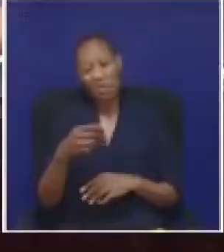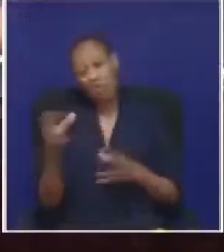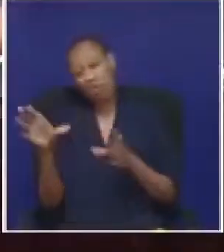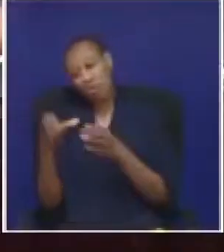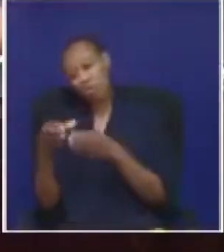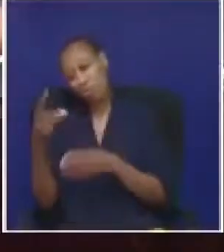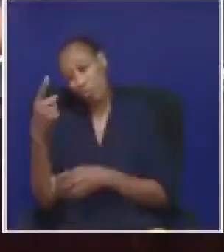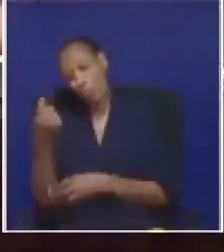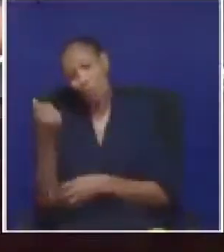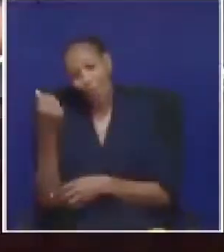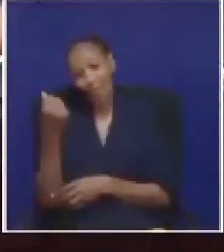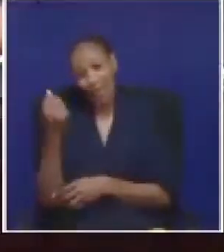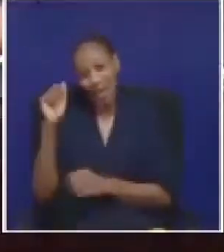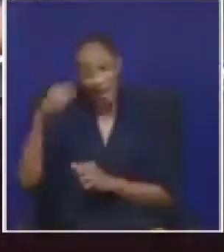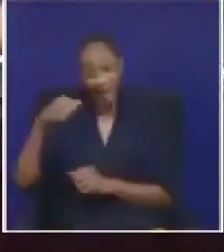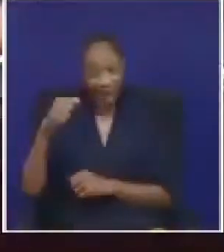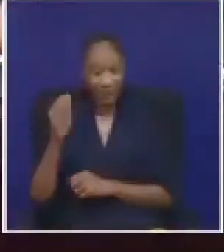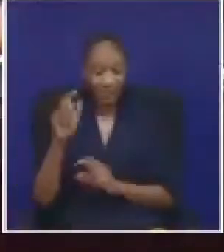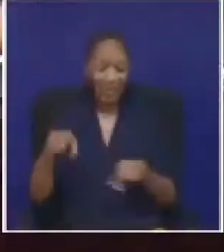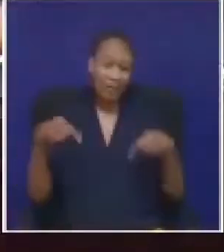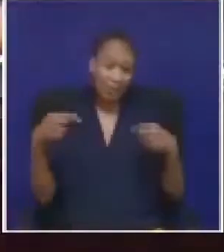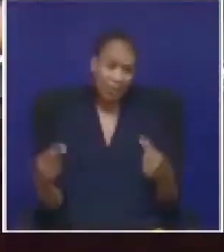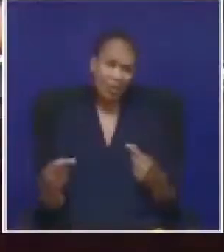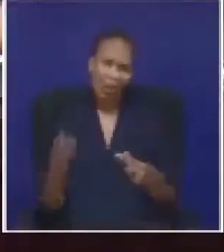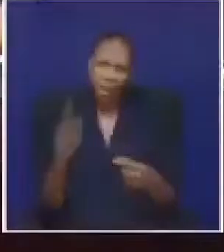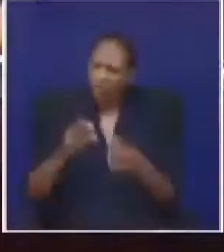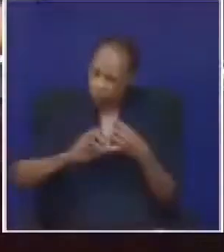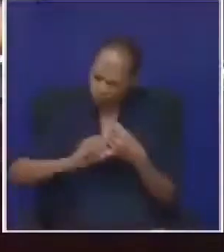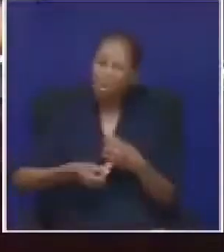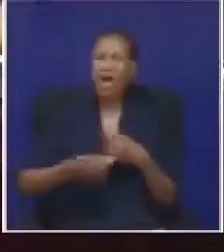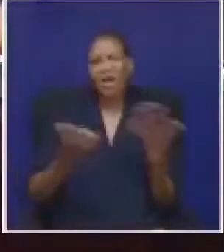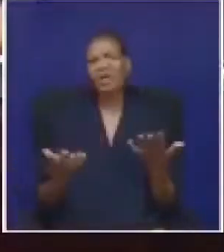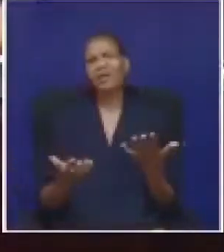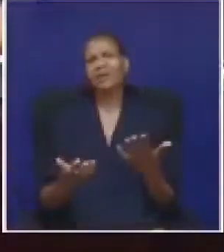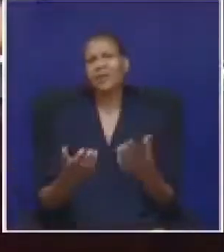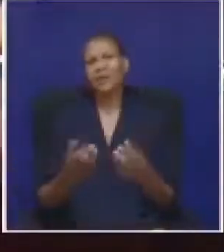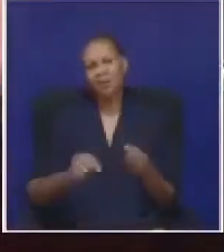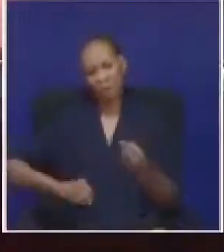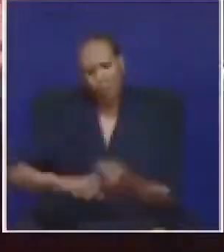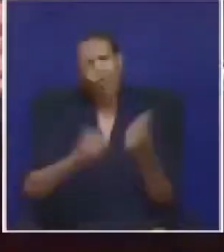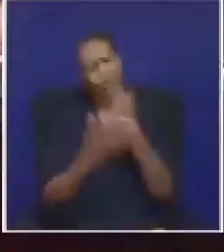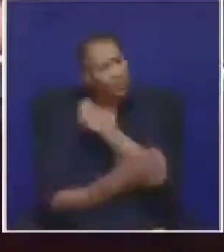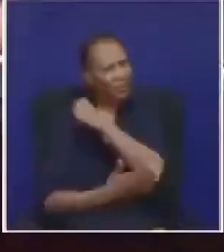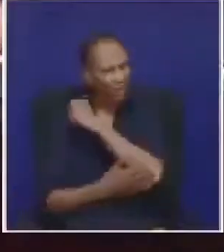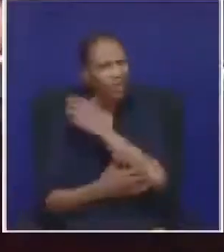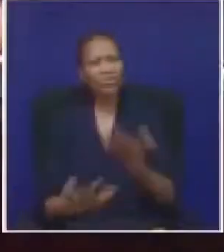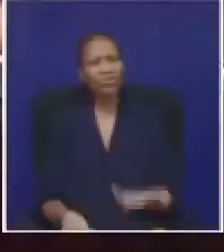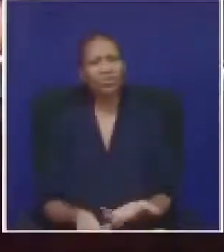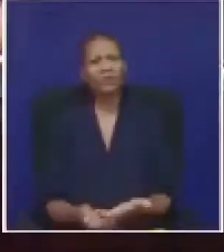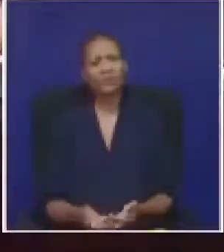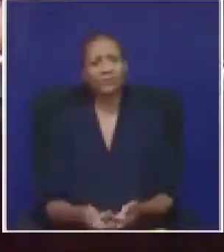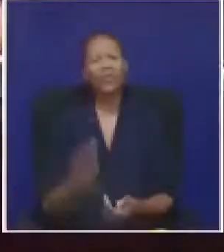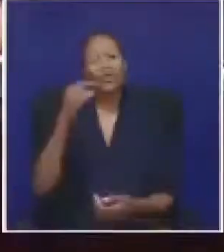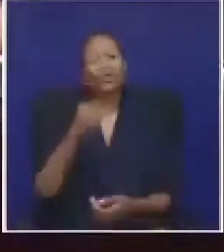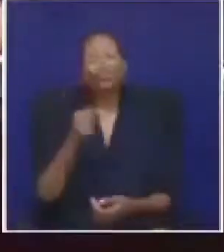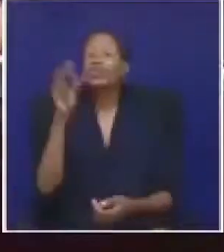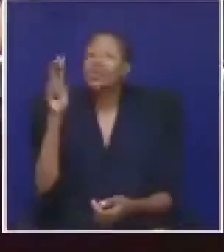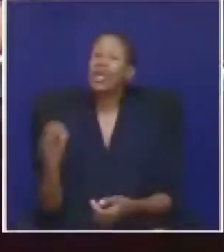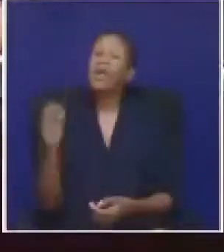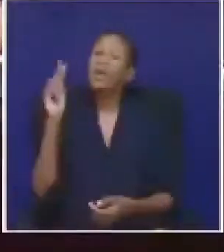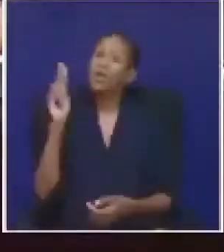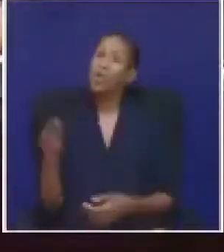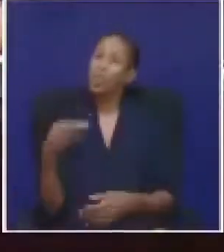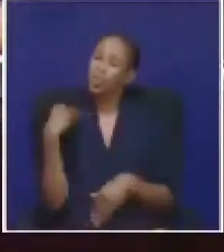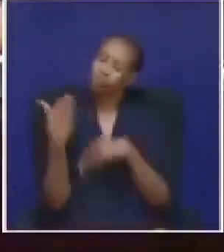must learn to make compromises so that the country can move forward. The GNU is working